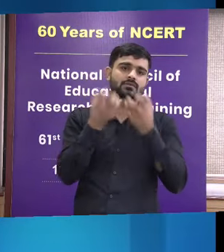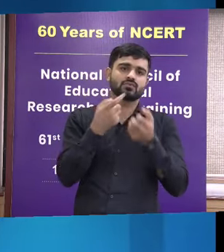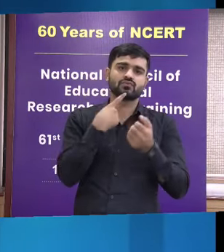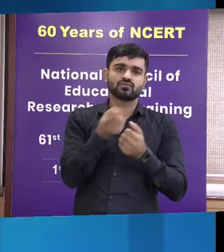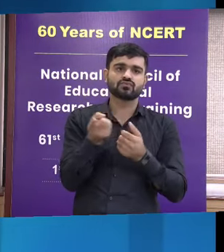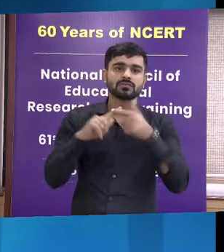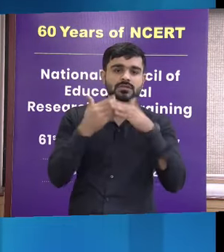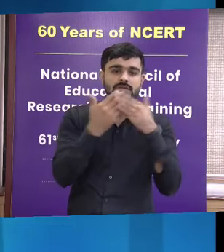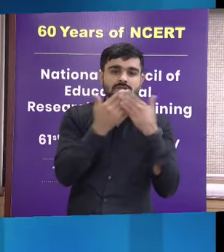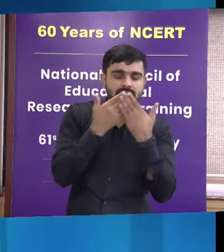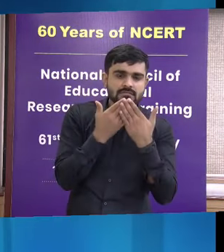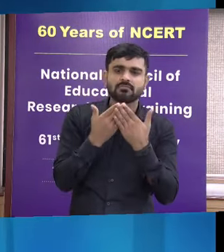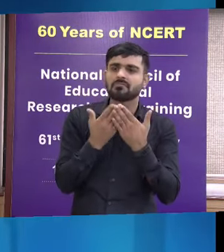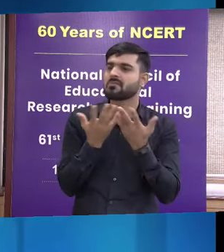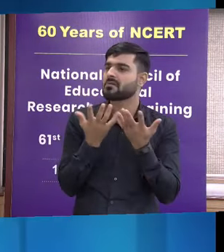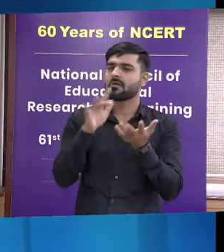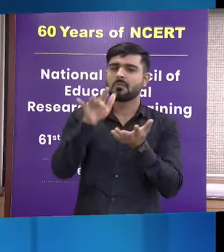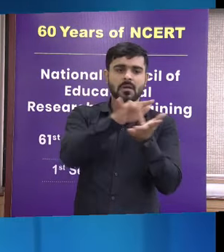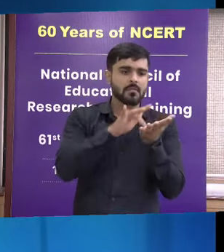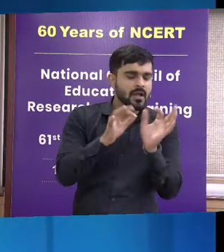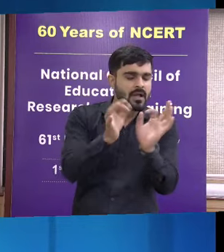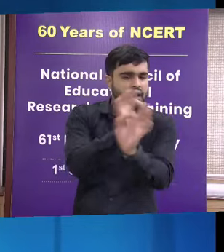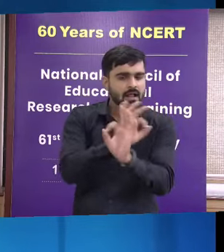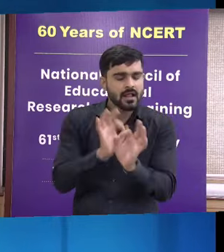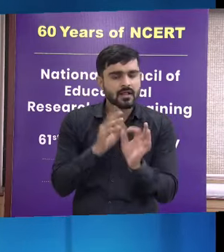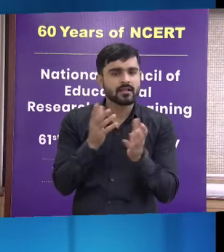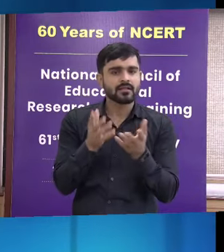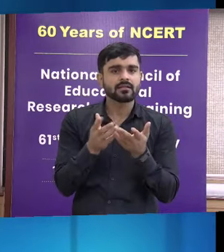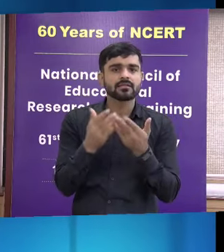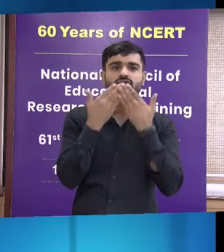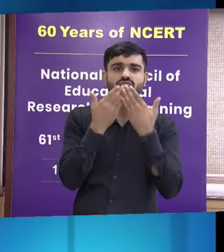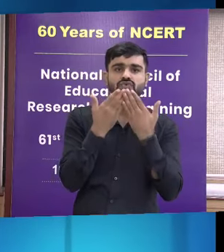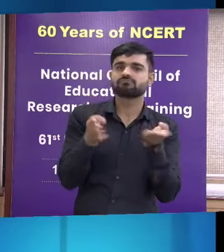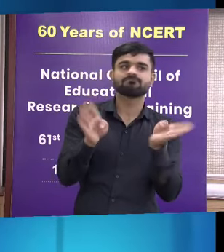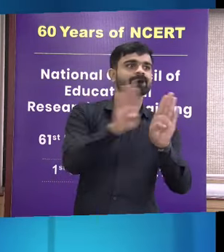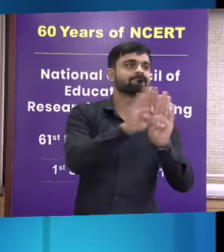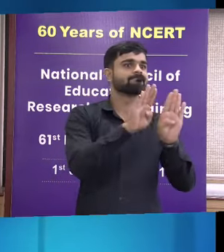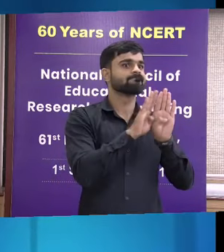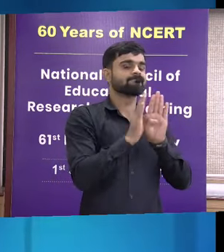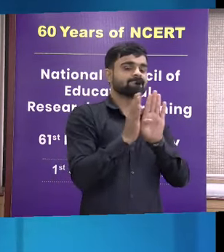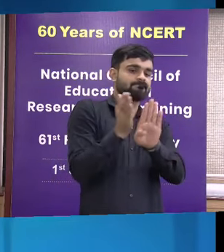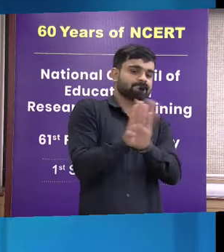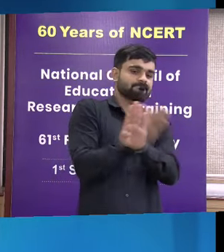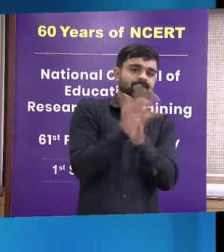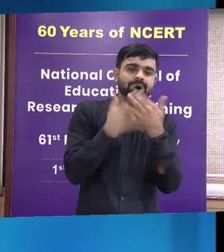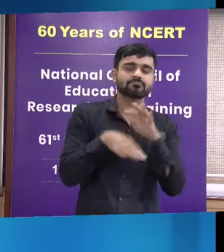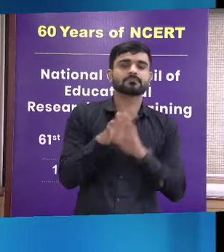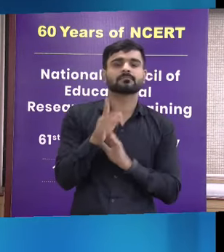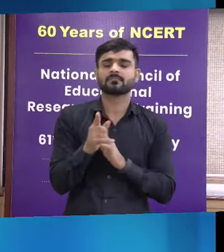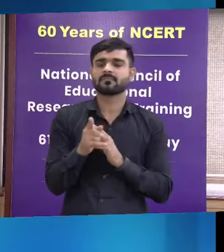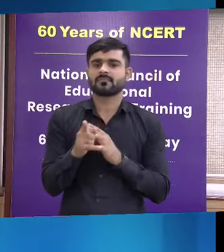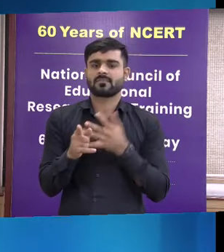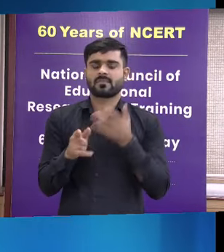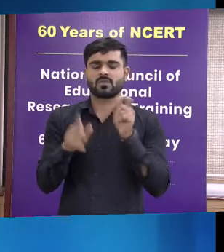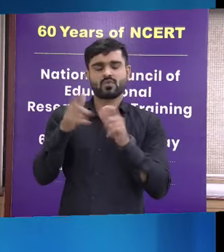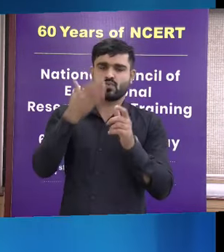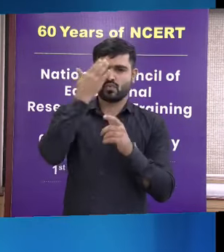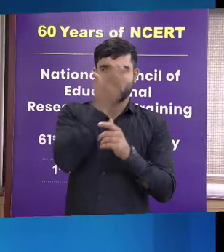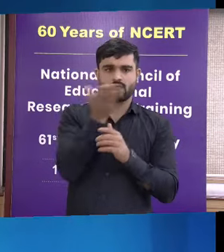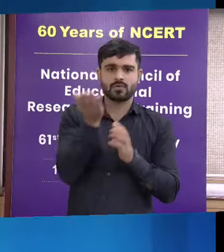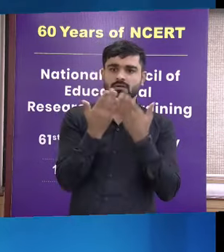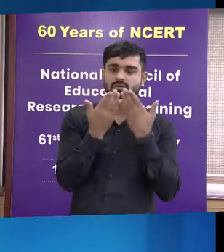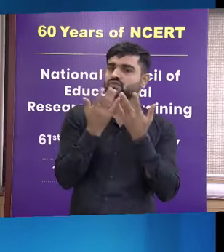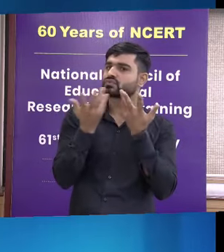schools. Every Saturday was the school was closed earlier. And also we were asked by the school